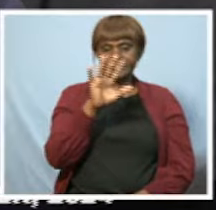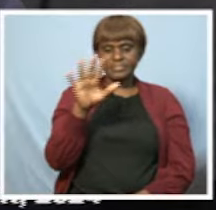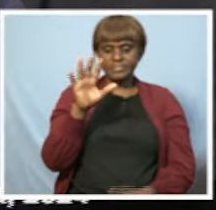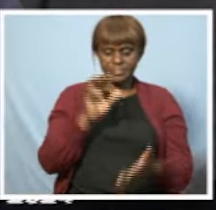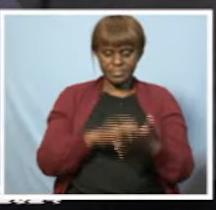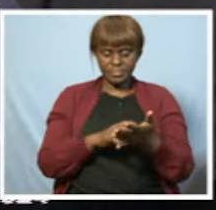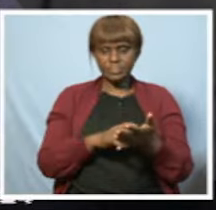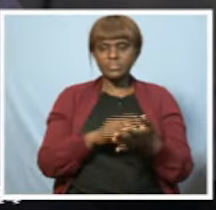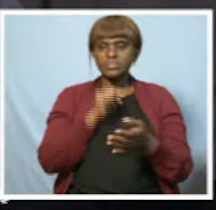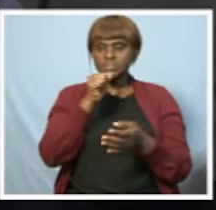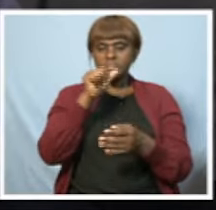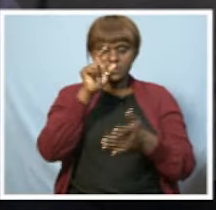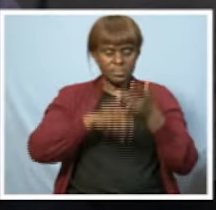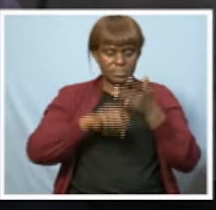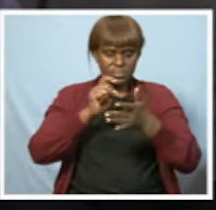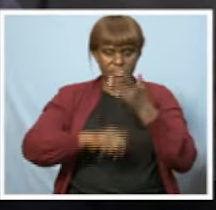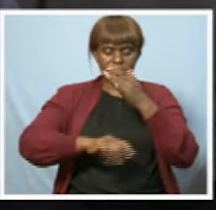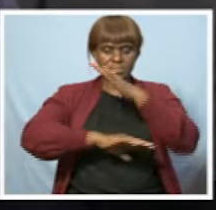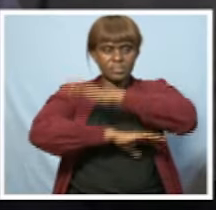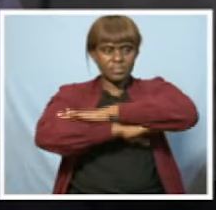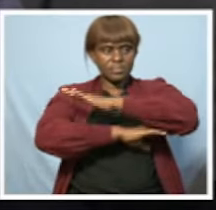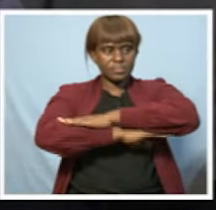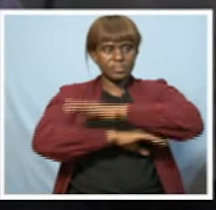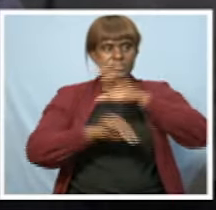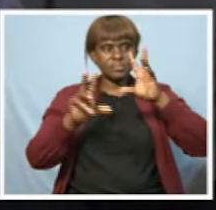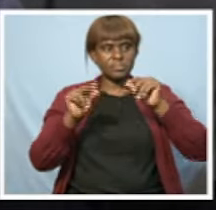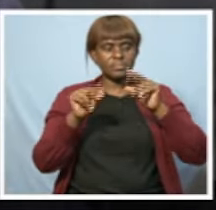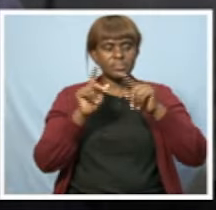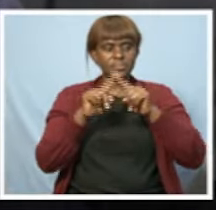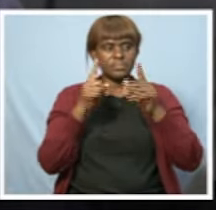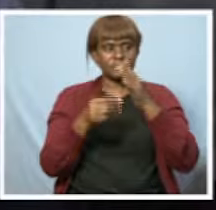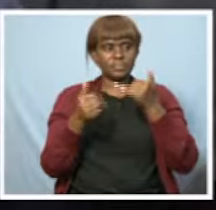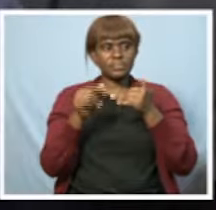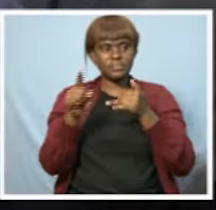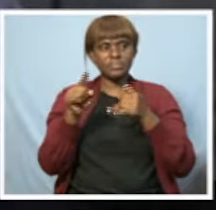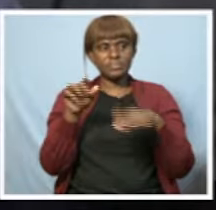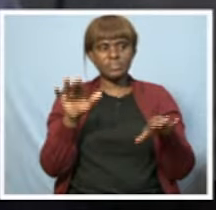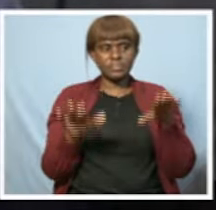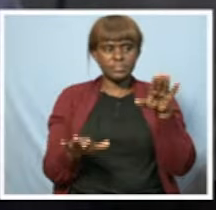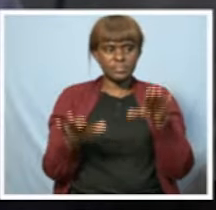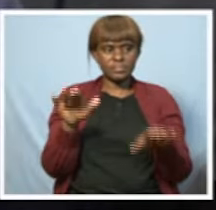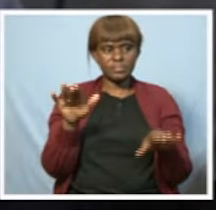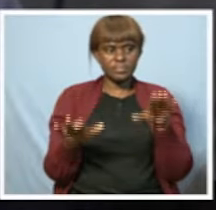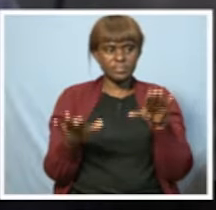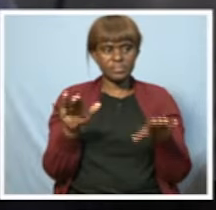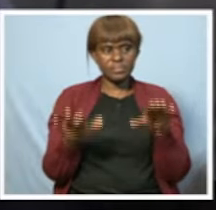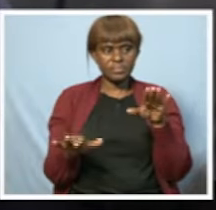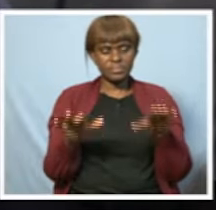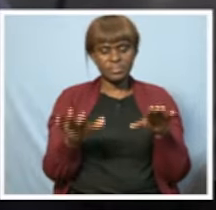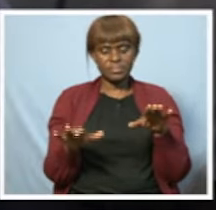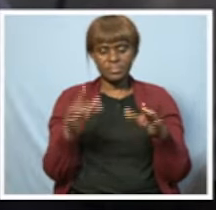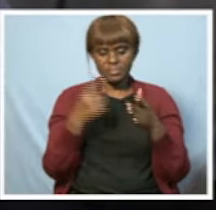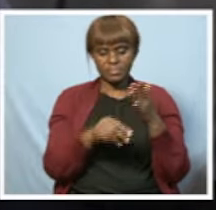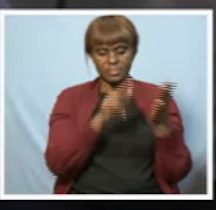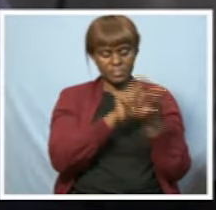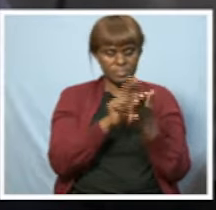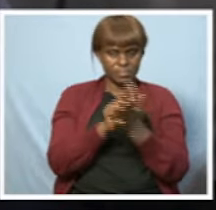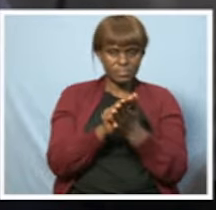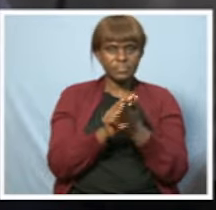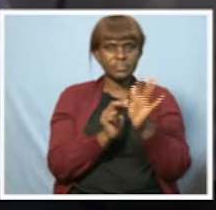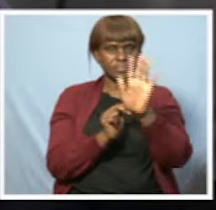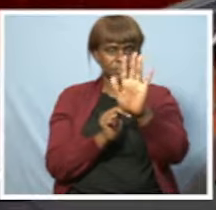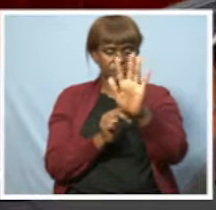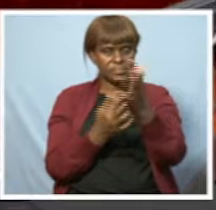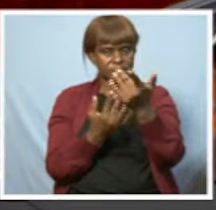1,555,000 is not actually the cost of desks, no. However, it is the balance between what was approved. Just